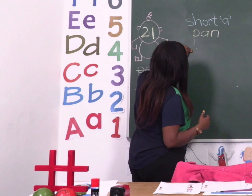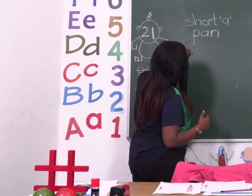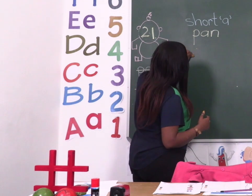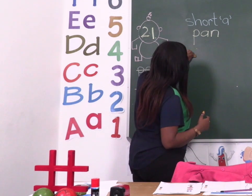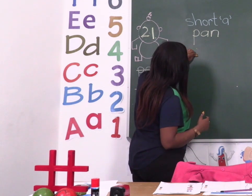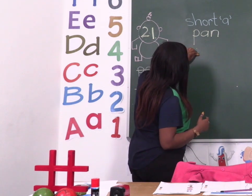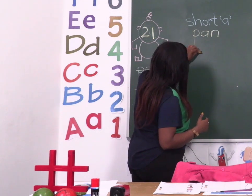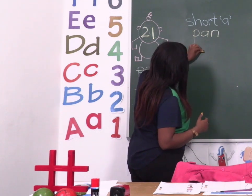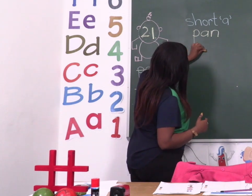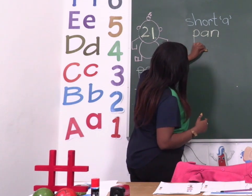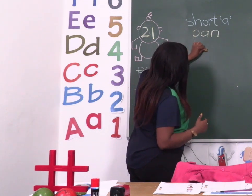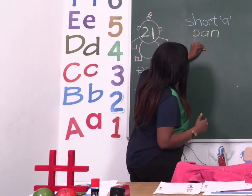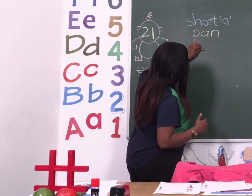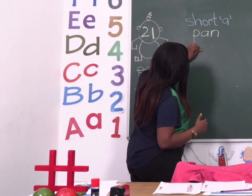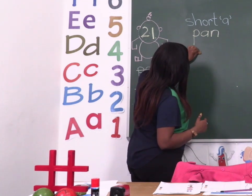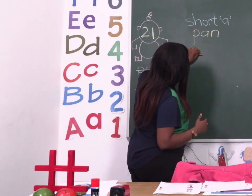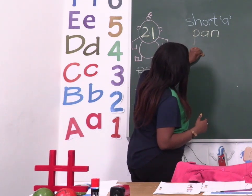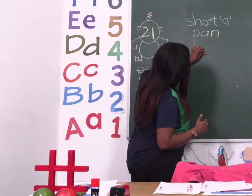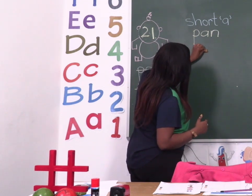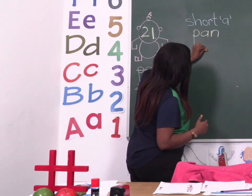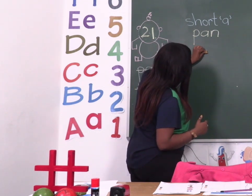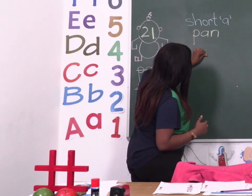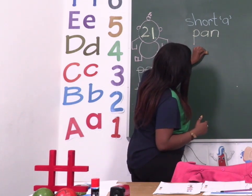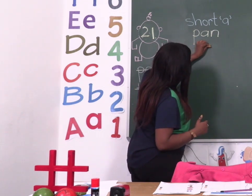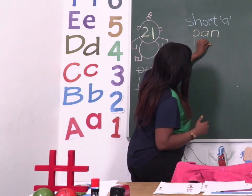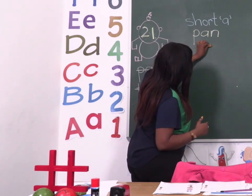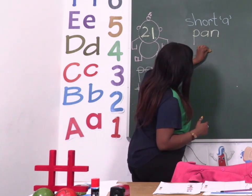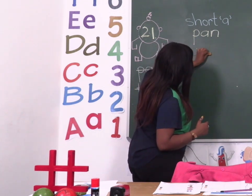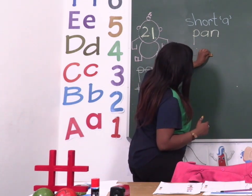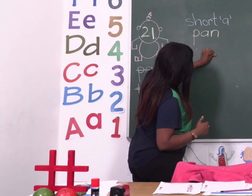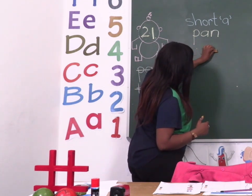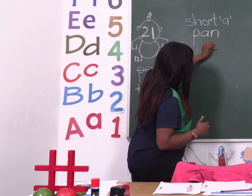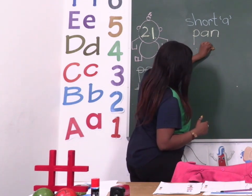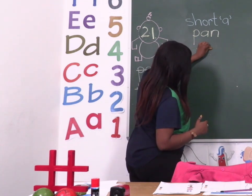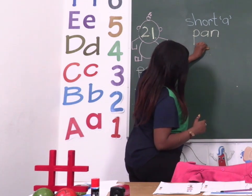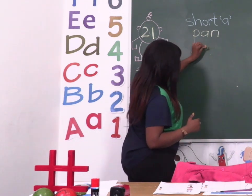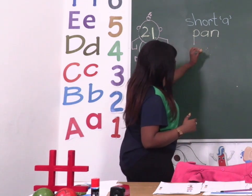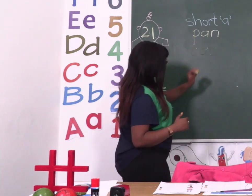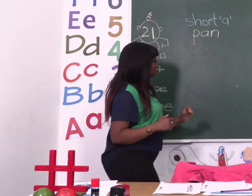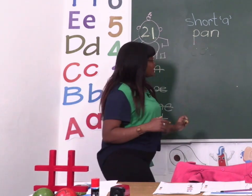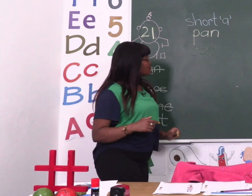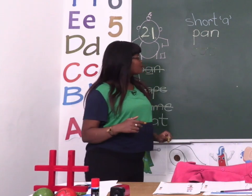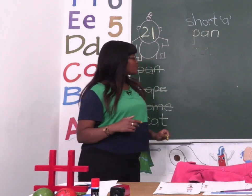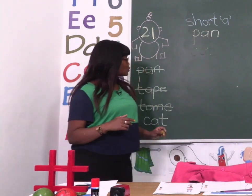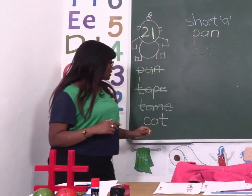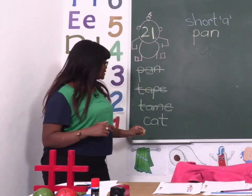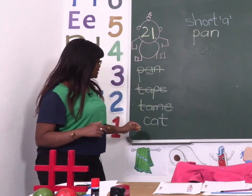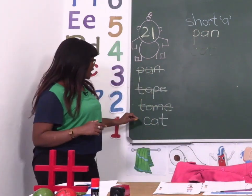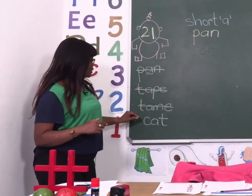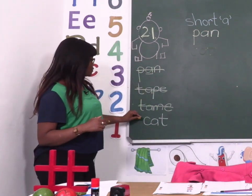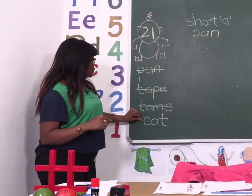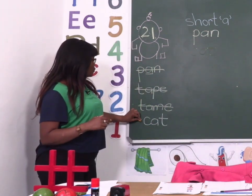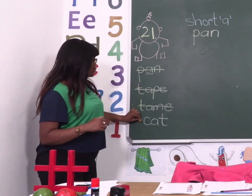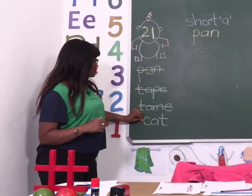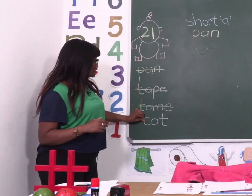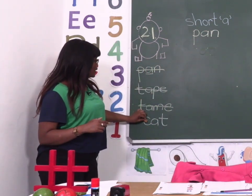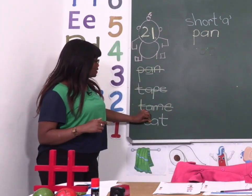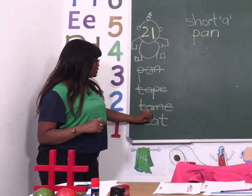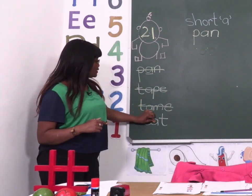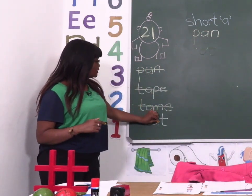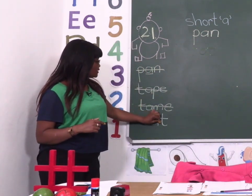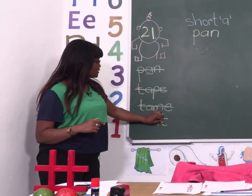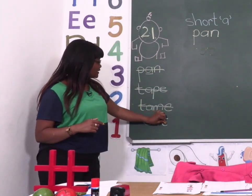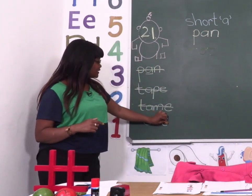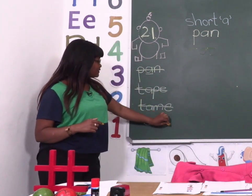going to write the word cat for the short vowel sound. And then we will cross it out for